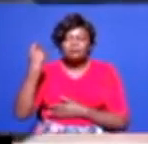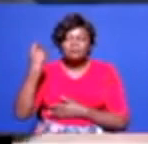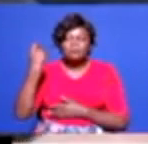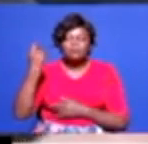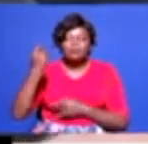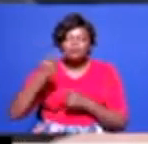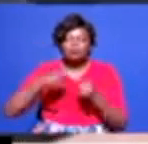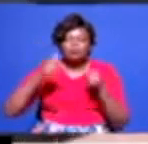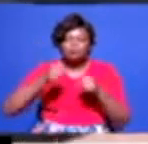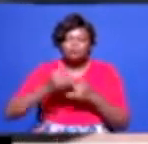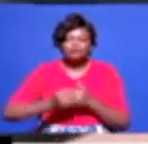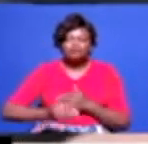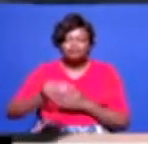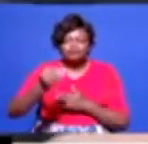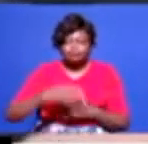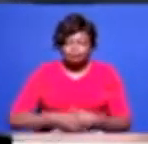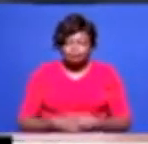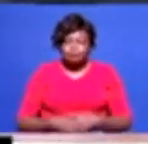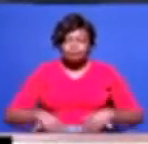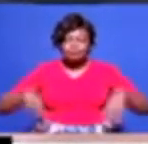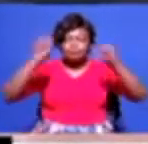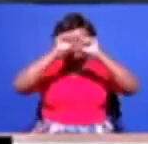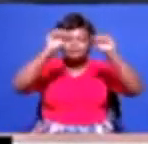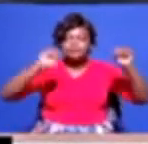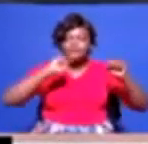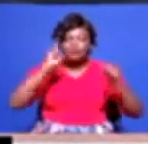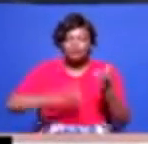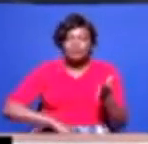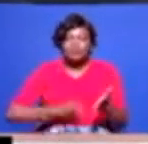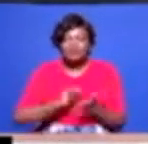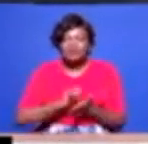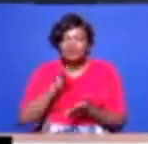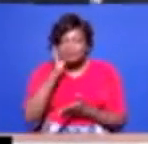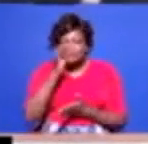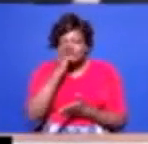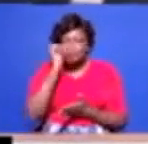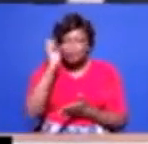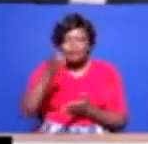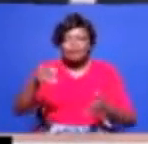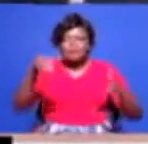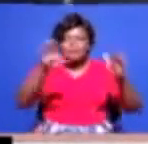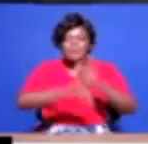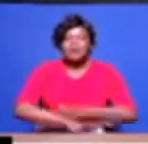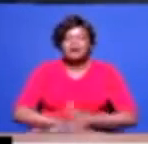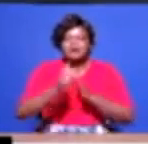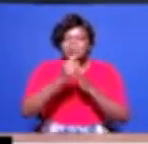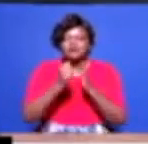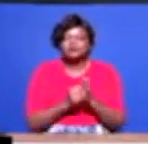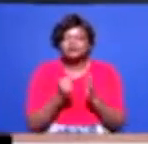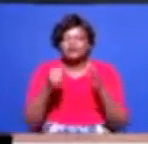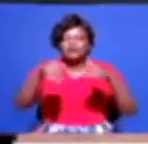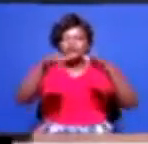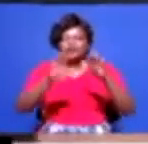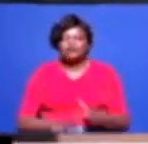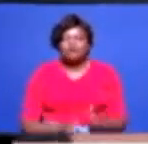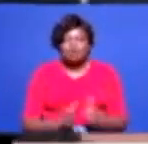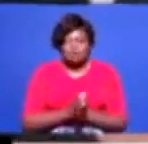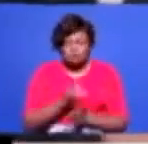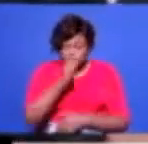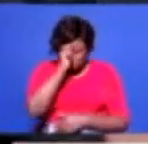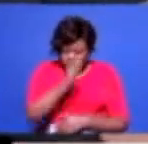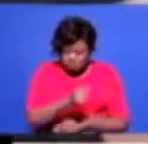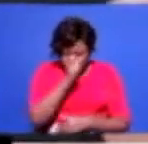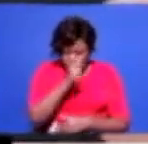today. Rais Kenyatta alisema hayati Kibaki atazikwa kwa maziko ya kitaifa na kupewa heshima zote za